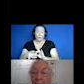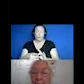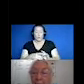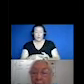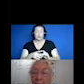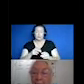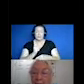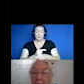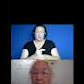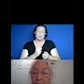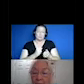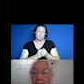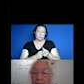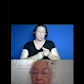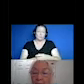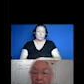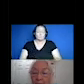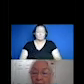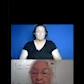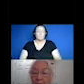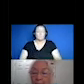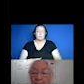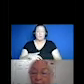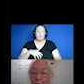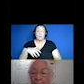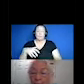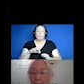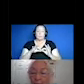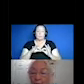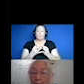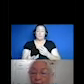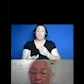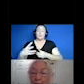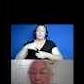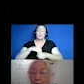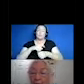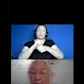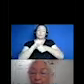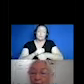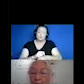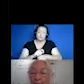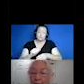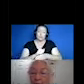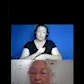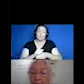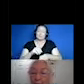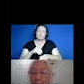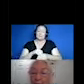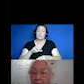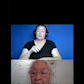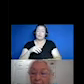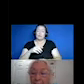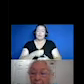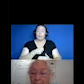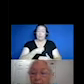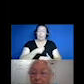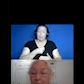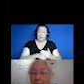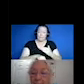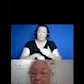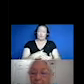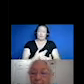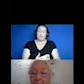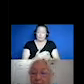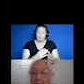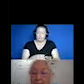is supported. And that a pregnant family incorporates traditional practices in their labor and